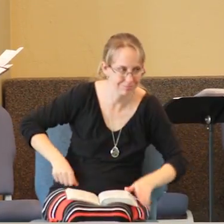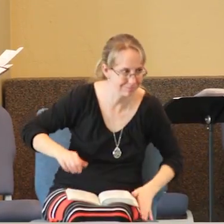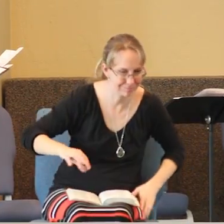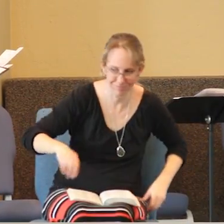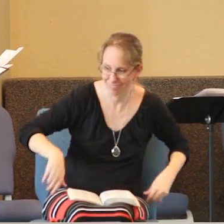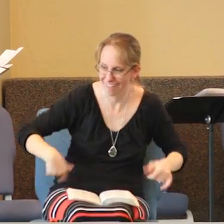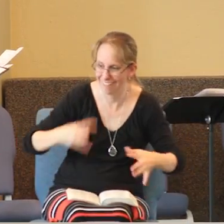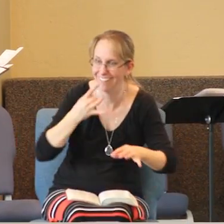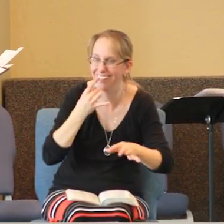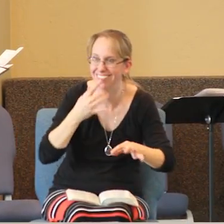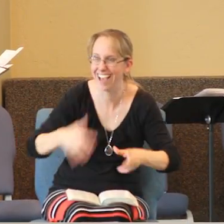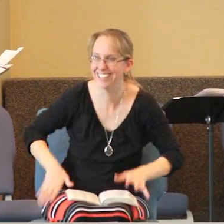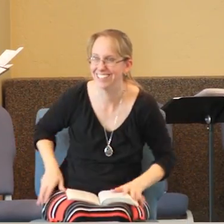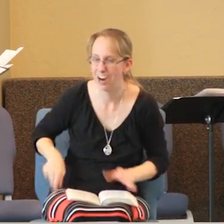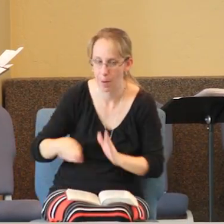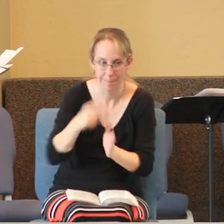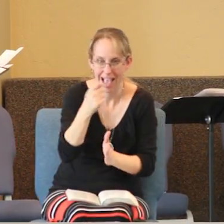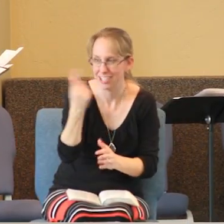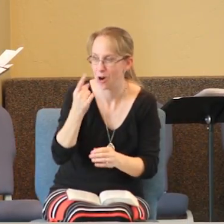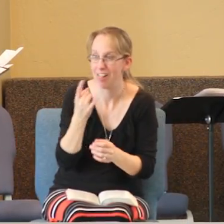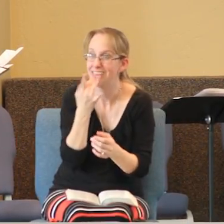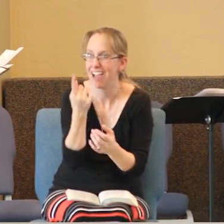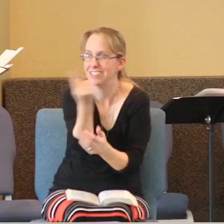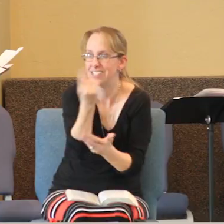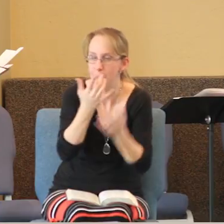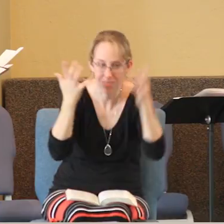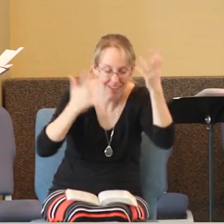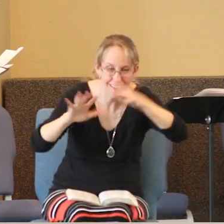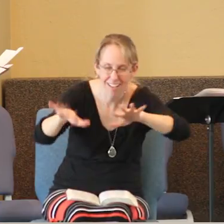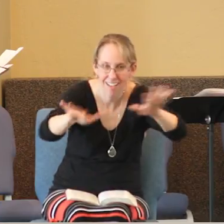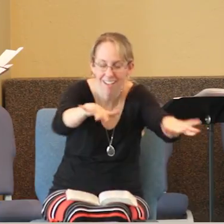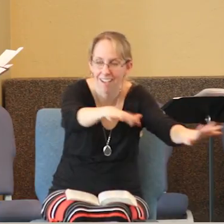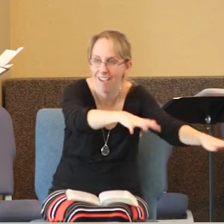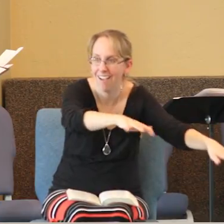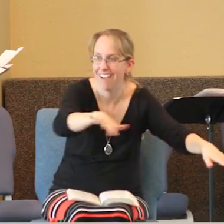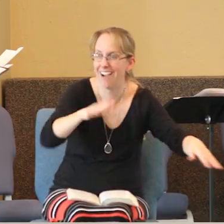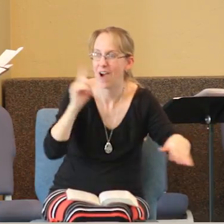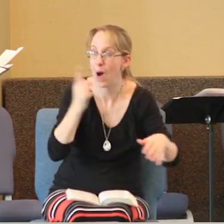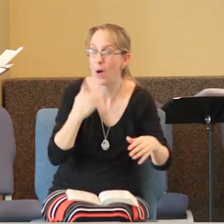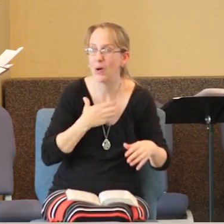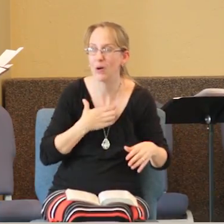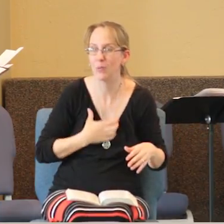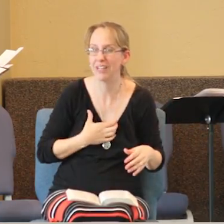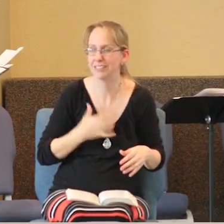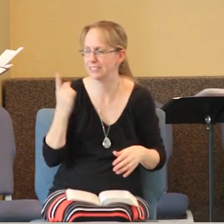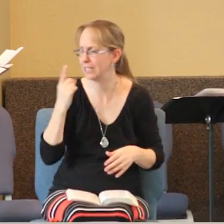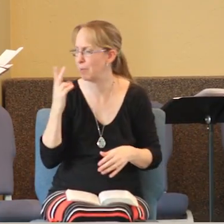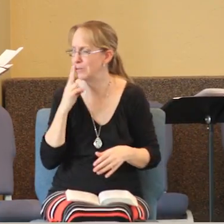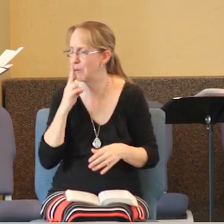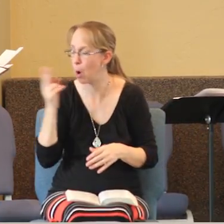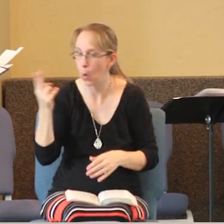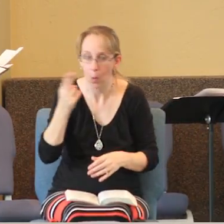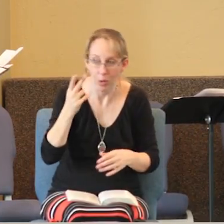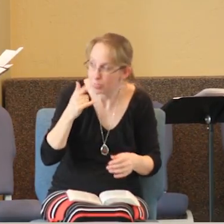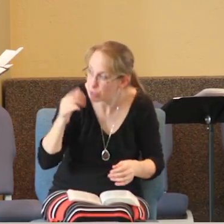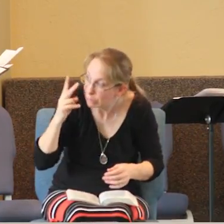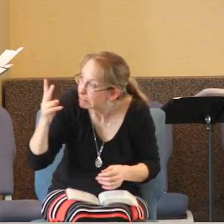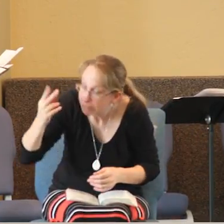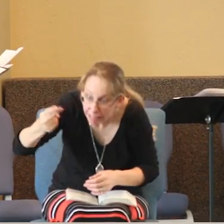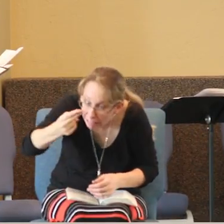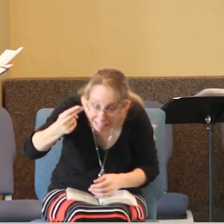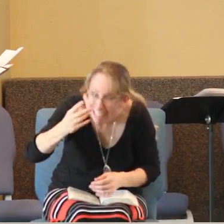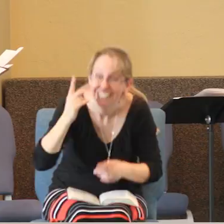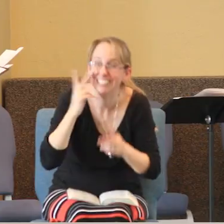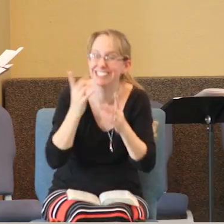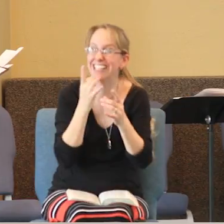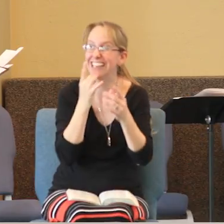You're fidgeting for your flashlight or your lantern or a match or something. The only time in your life you wished someone smoked a cigarette so